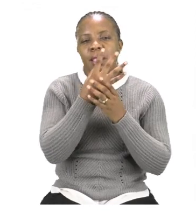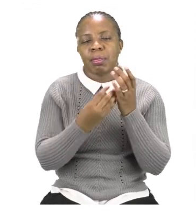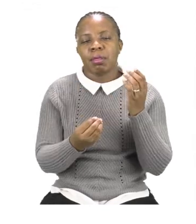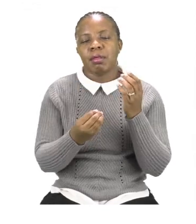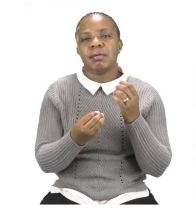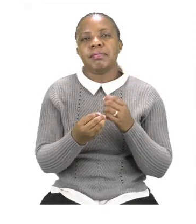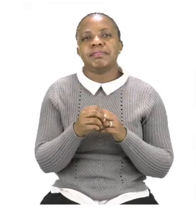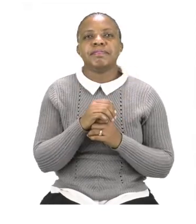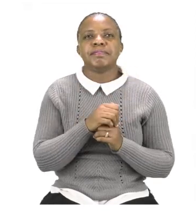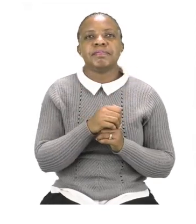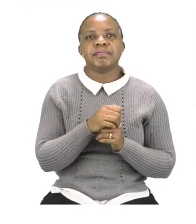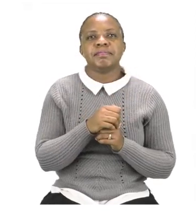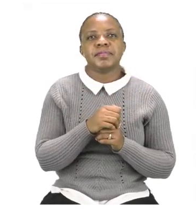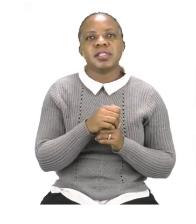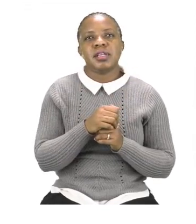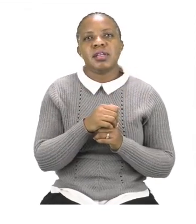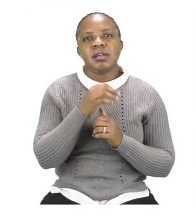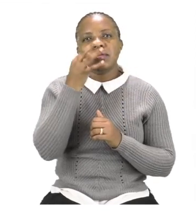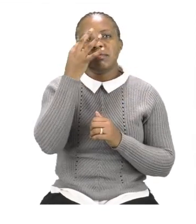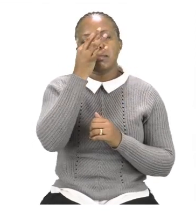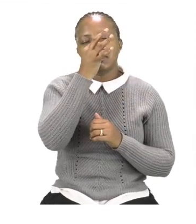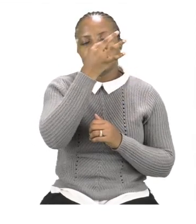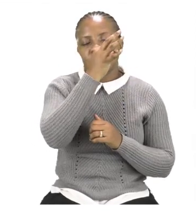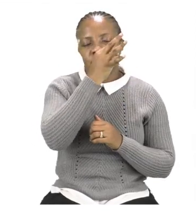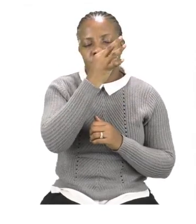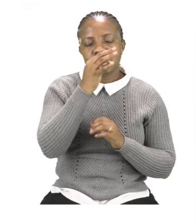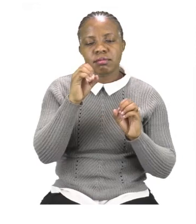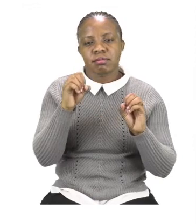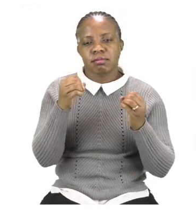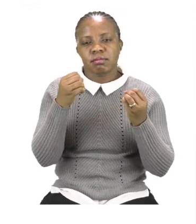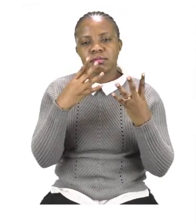How many flowers is the teacher left with?